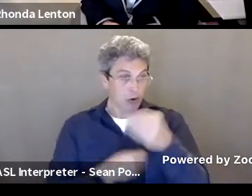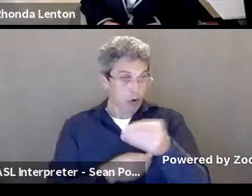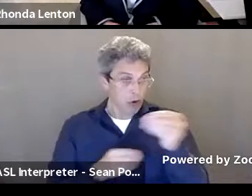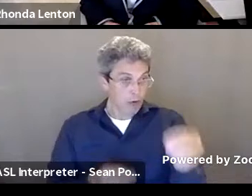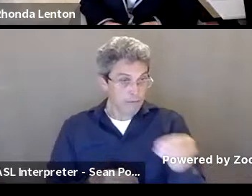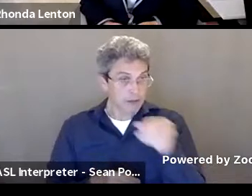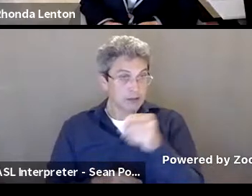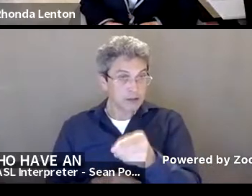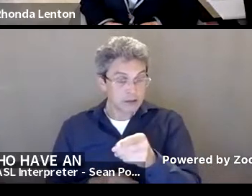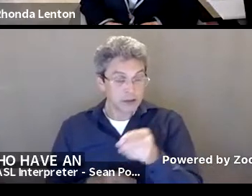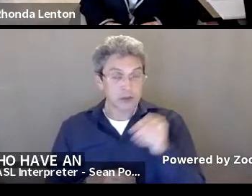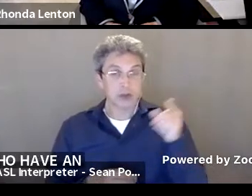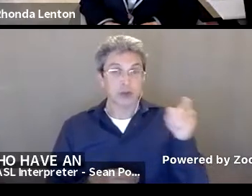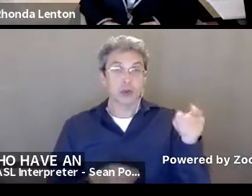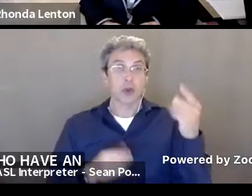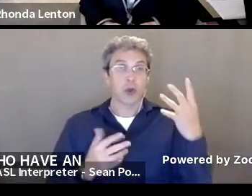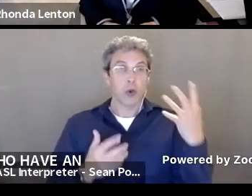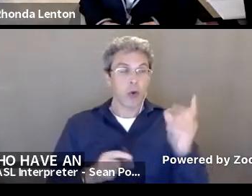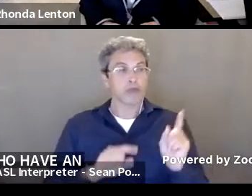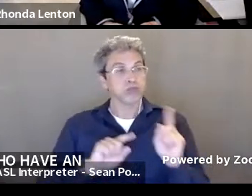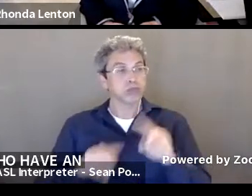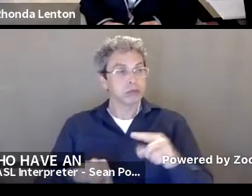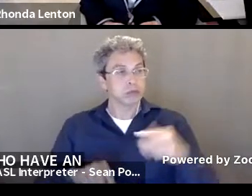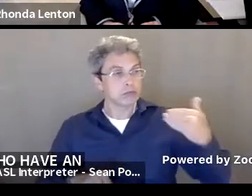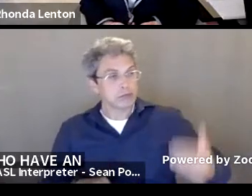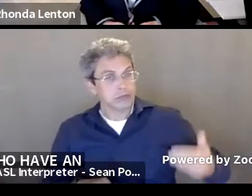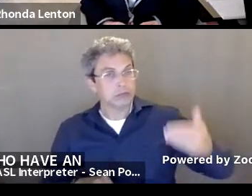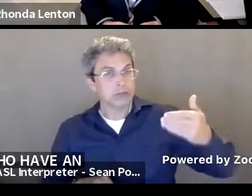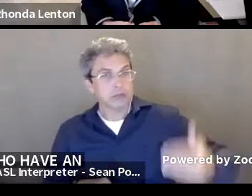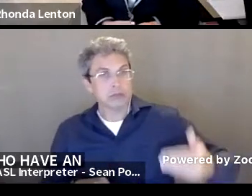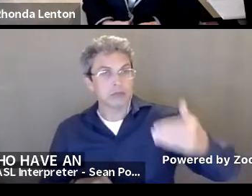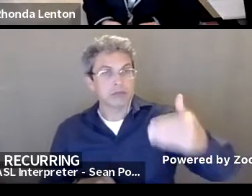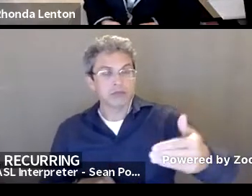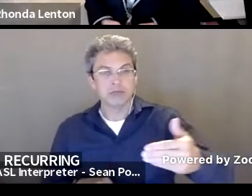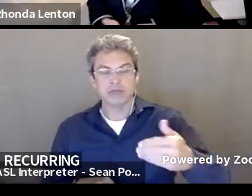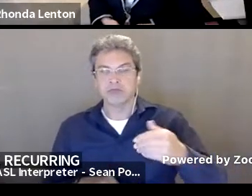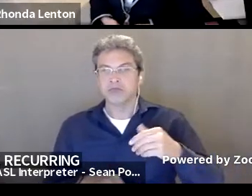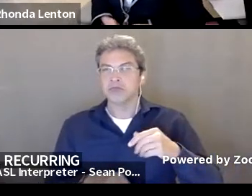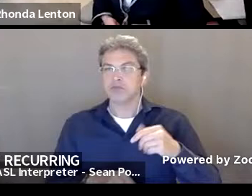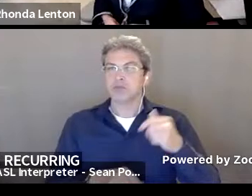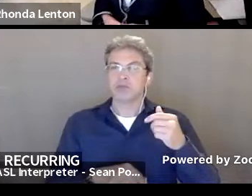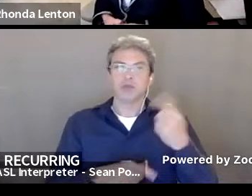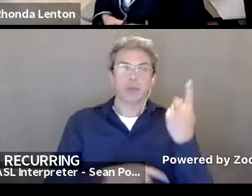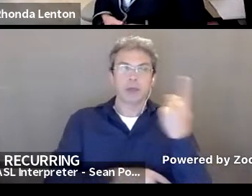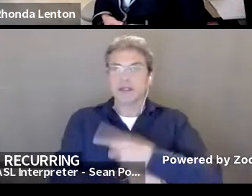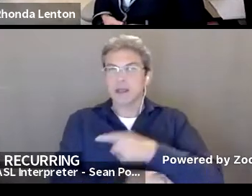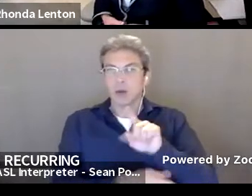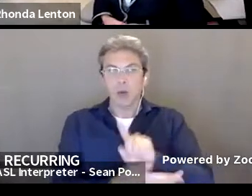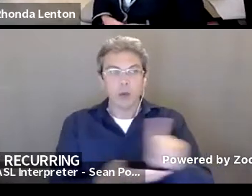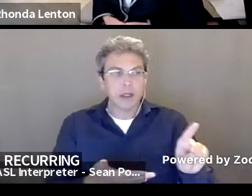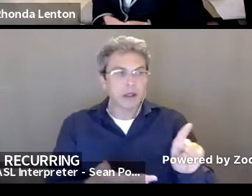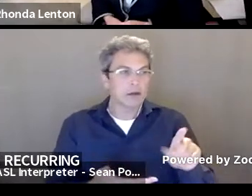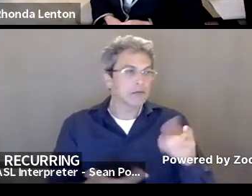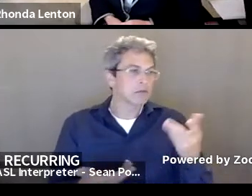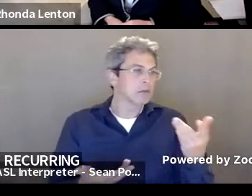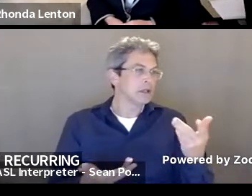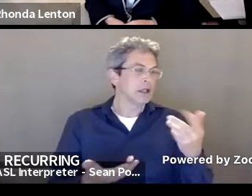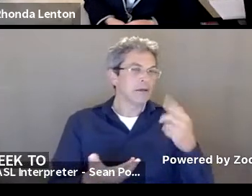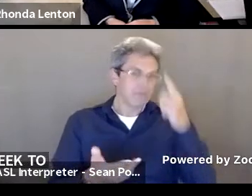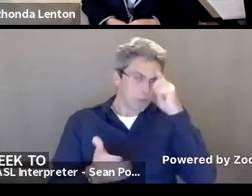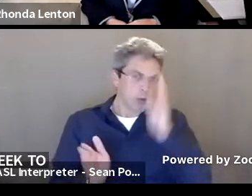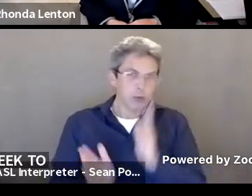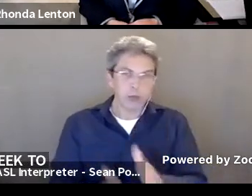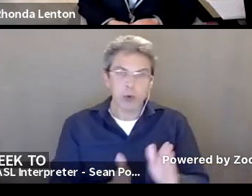have recurring access to their office at certain times in the week to do preparation or to be able to deliver a